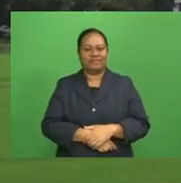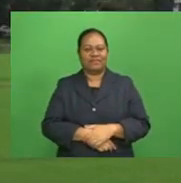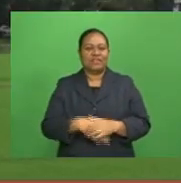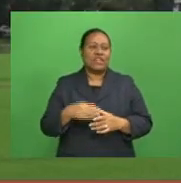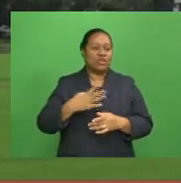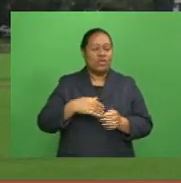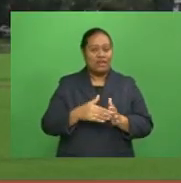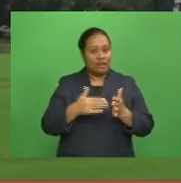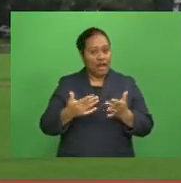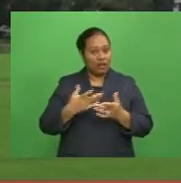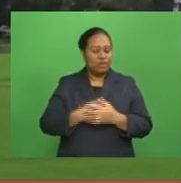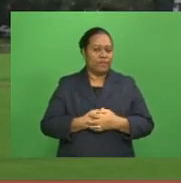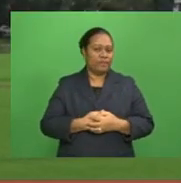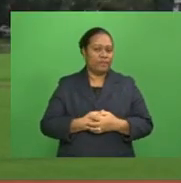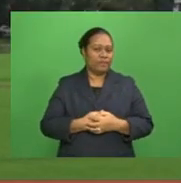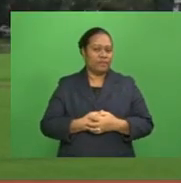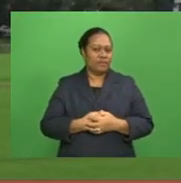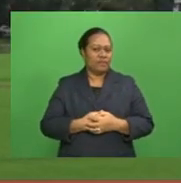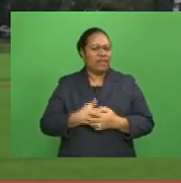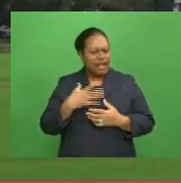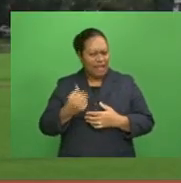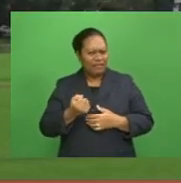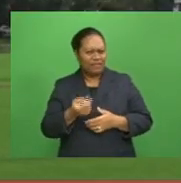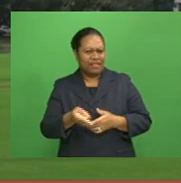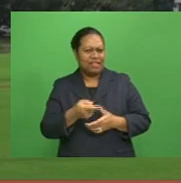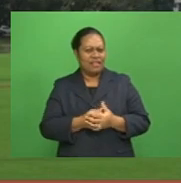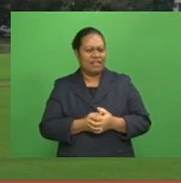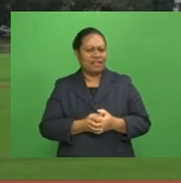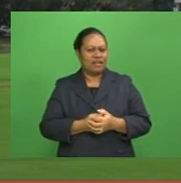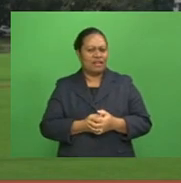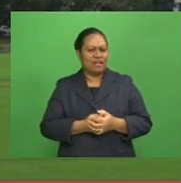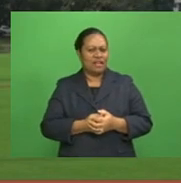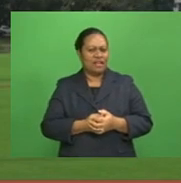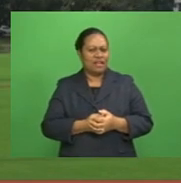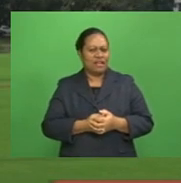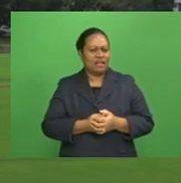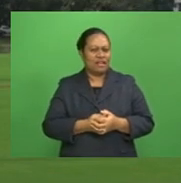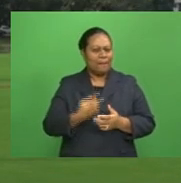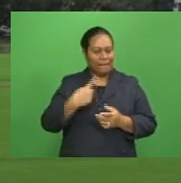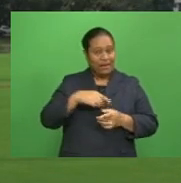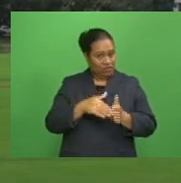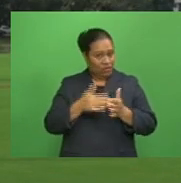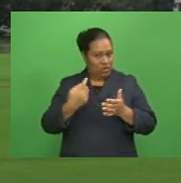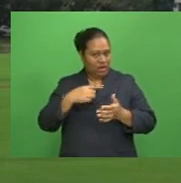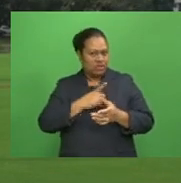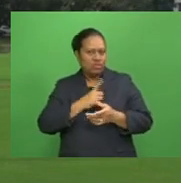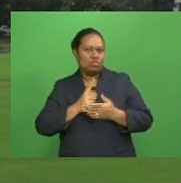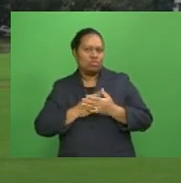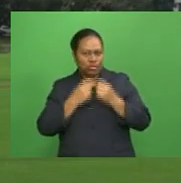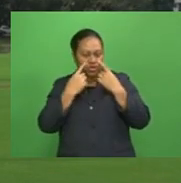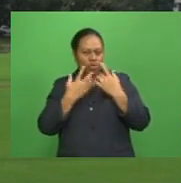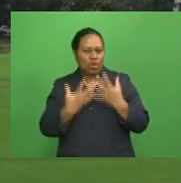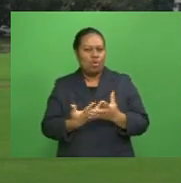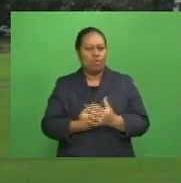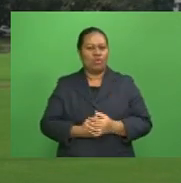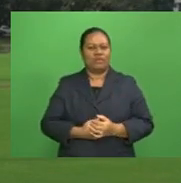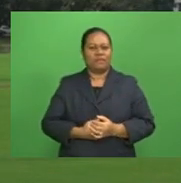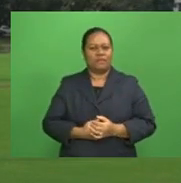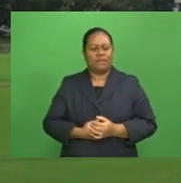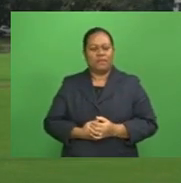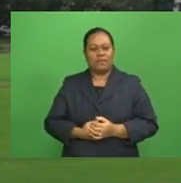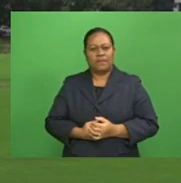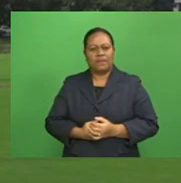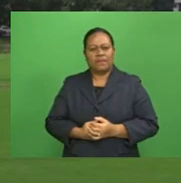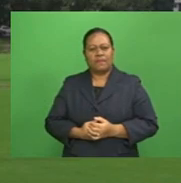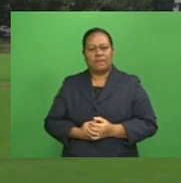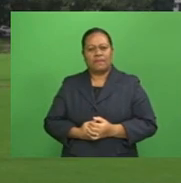talent for our females. It's there. It's just the onus is on us to take it out, and to be able to take it out,